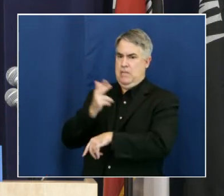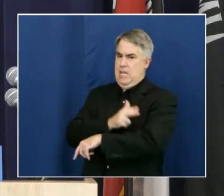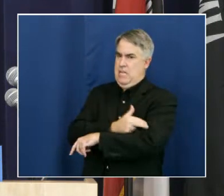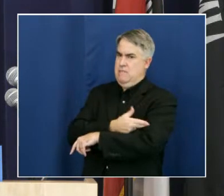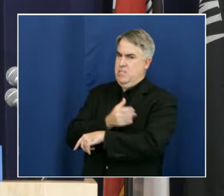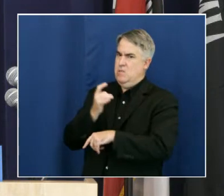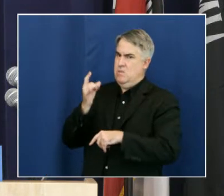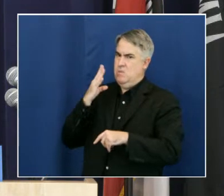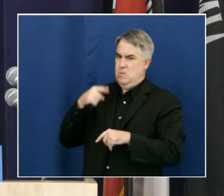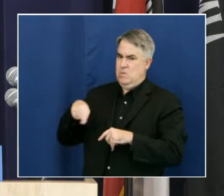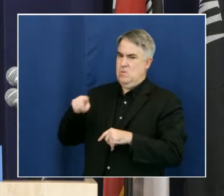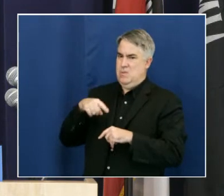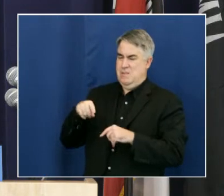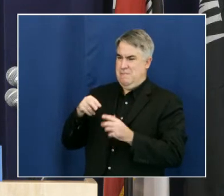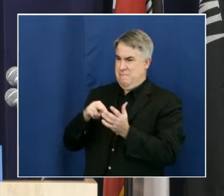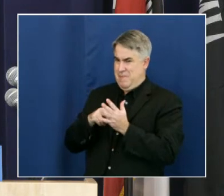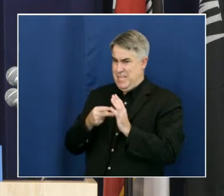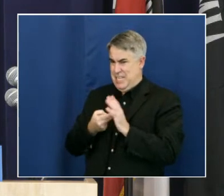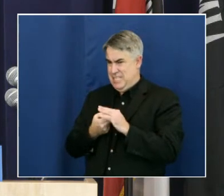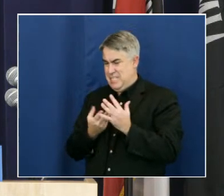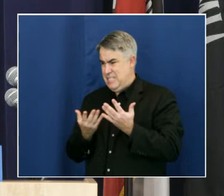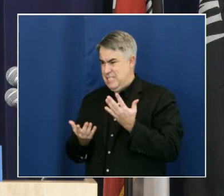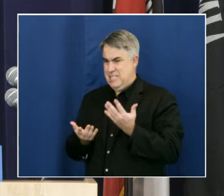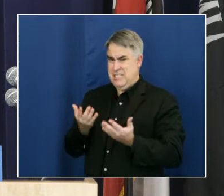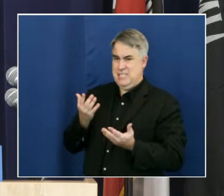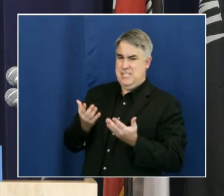this approach as far as those super